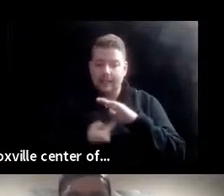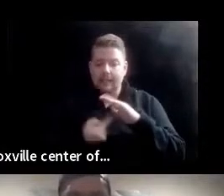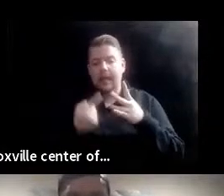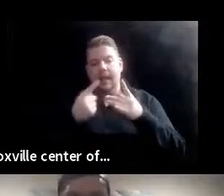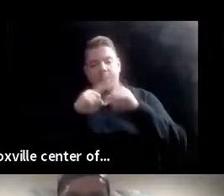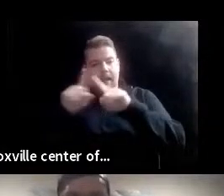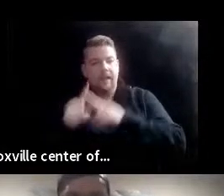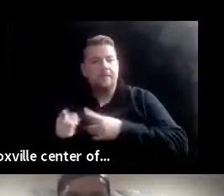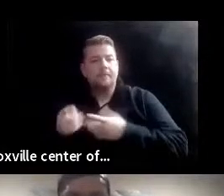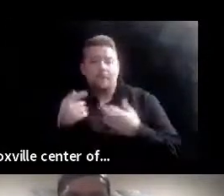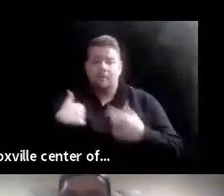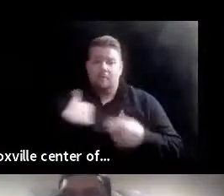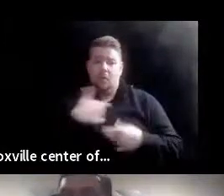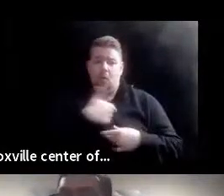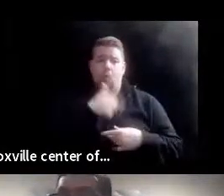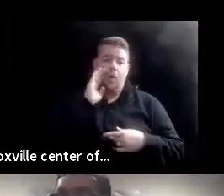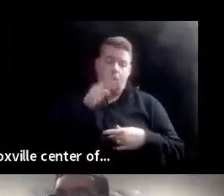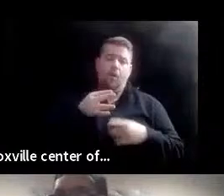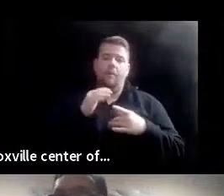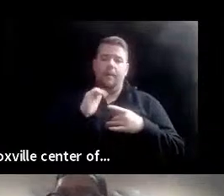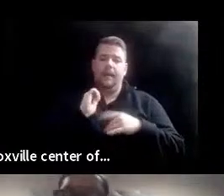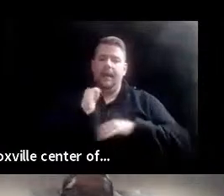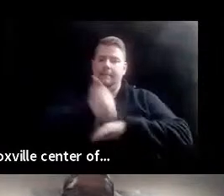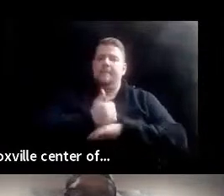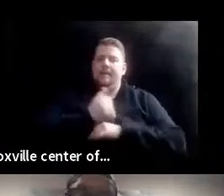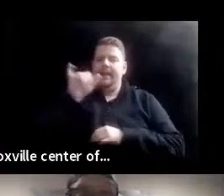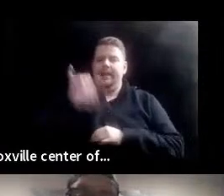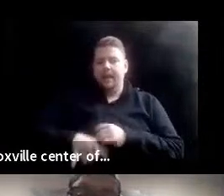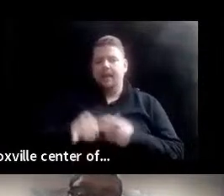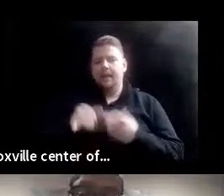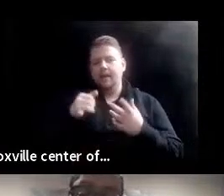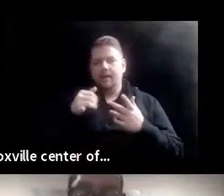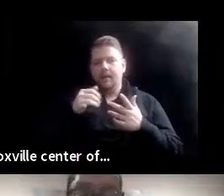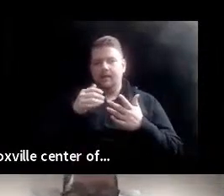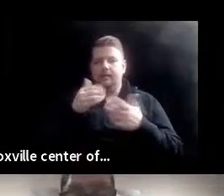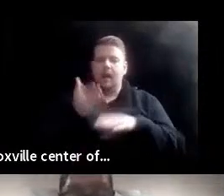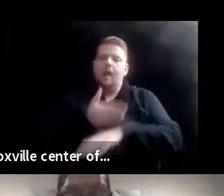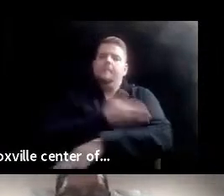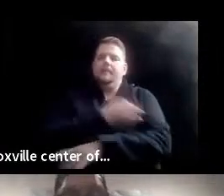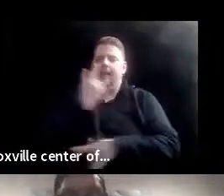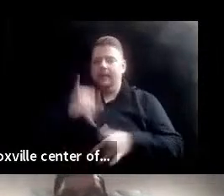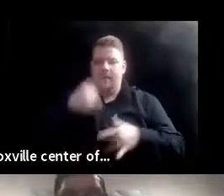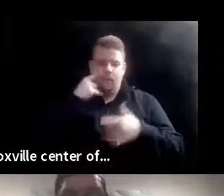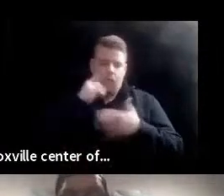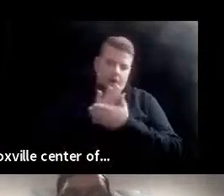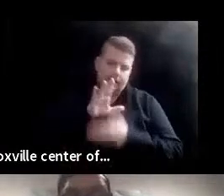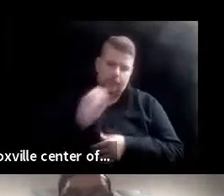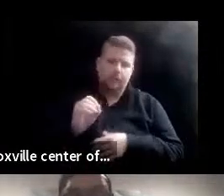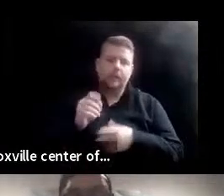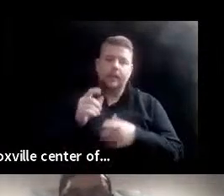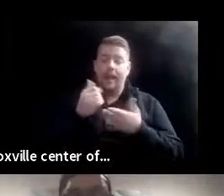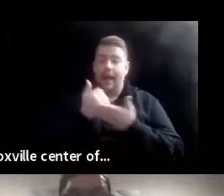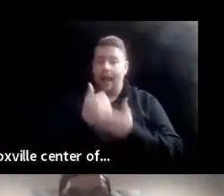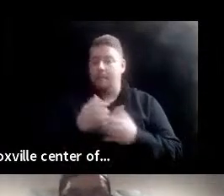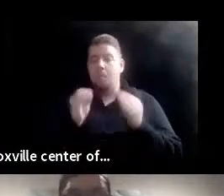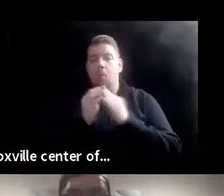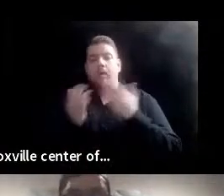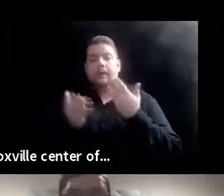develop them. We will be implementing that, which is, I think, going to be helpful for lots of folks. It's certainly a lot easier